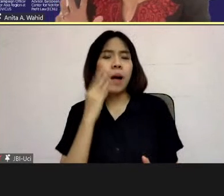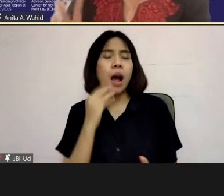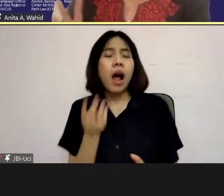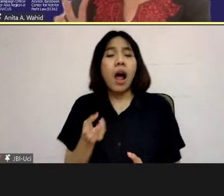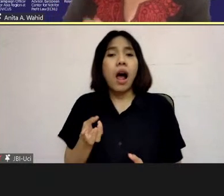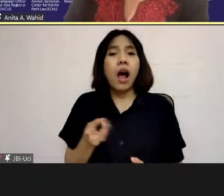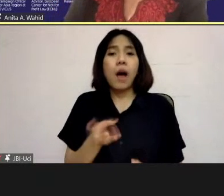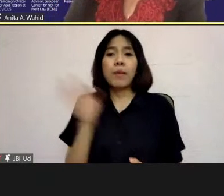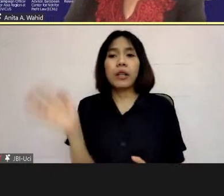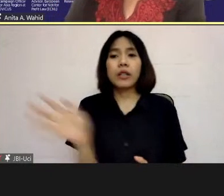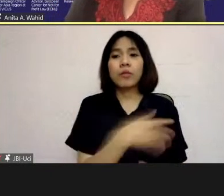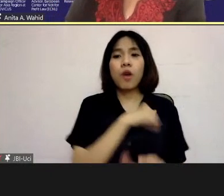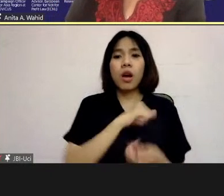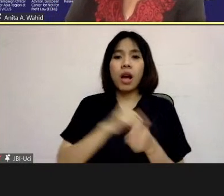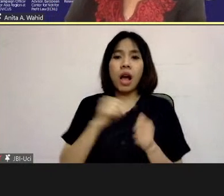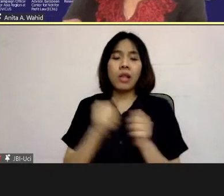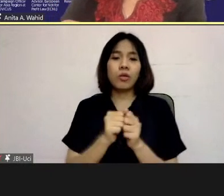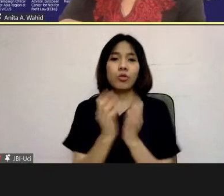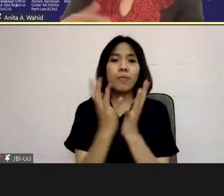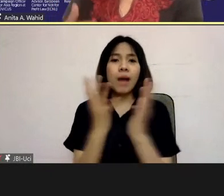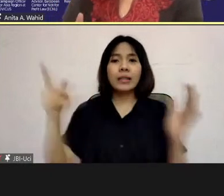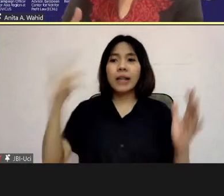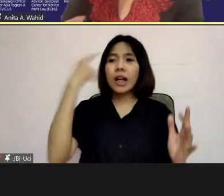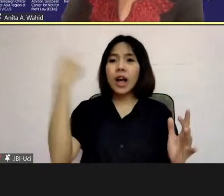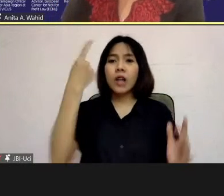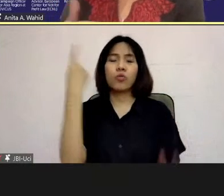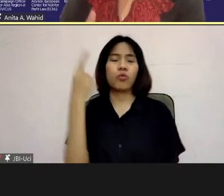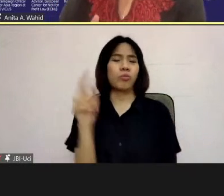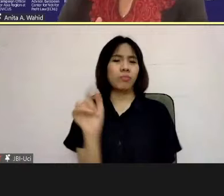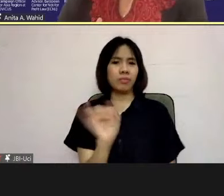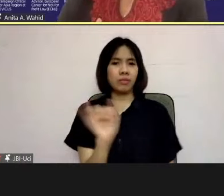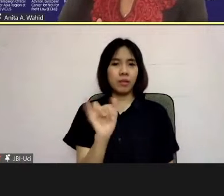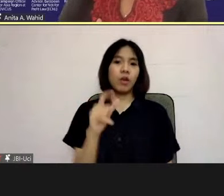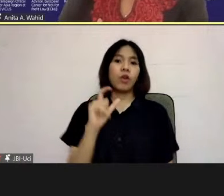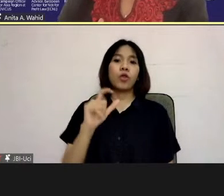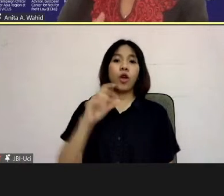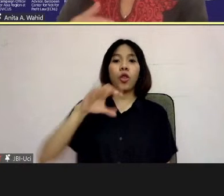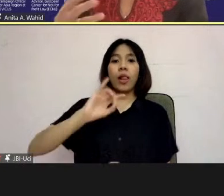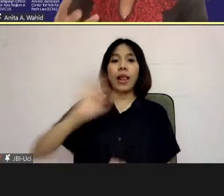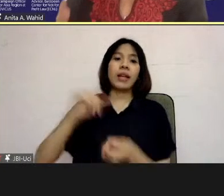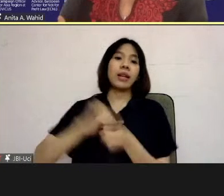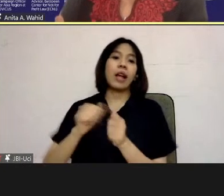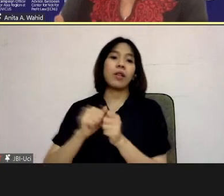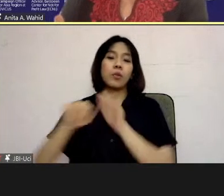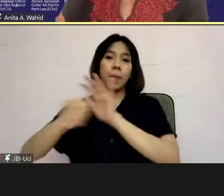happens in every cases, in every public or civic